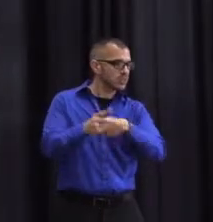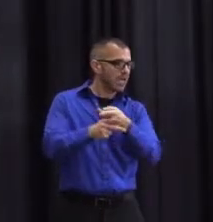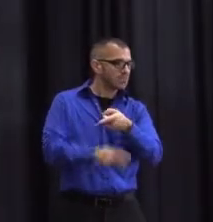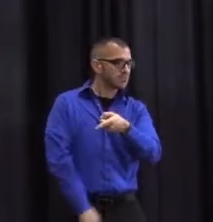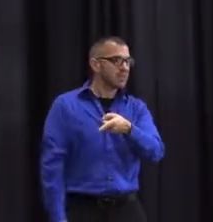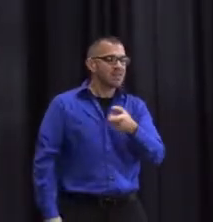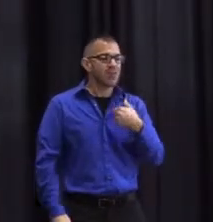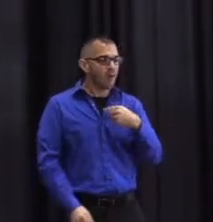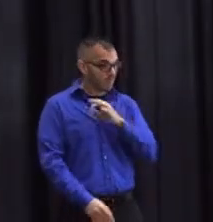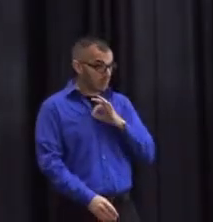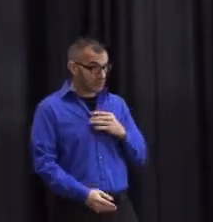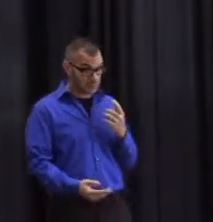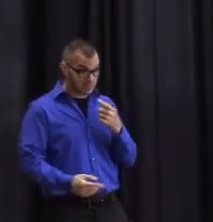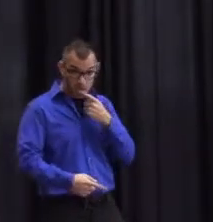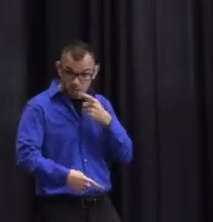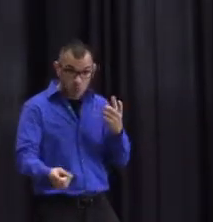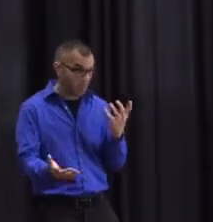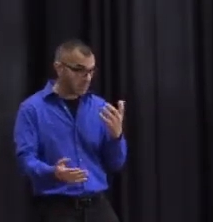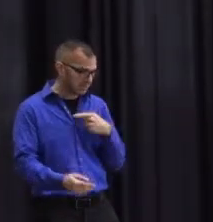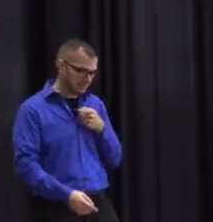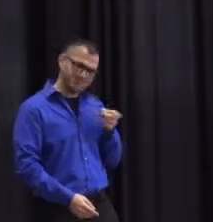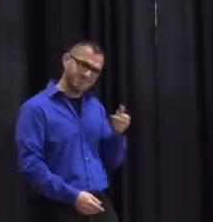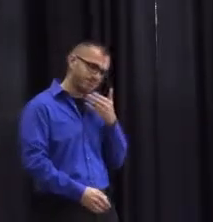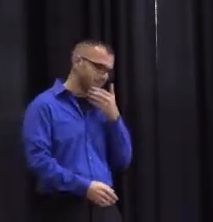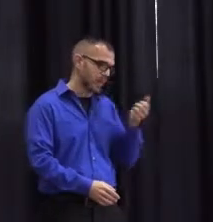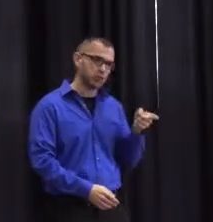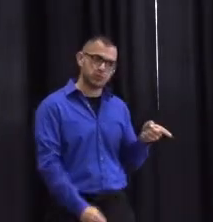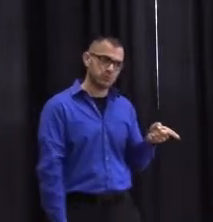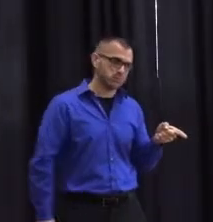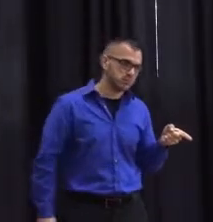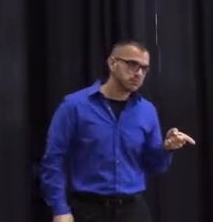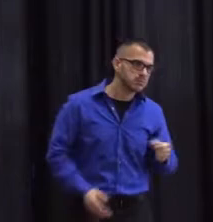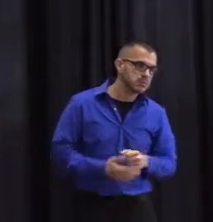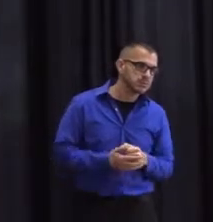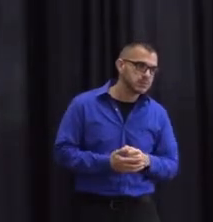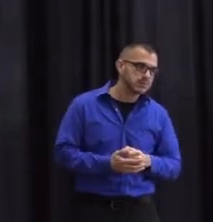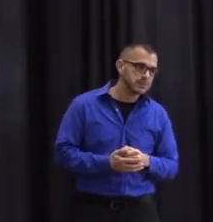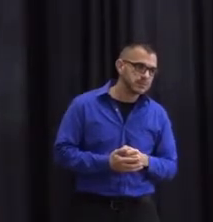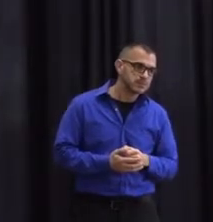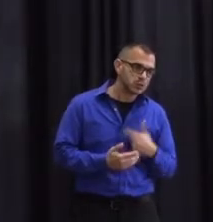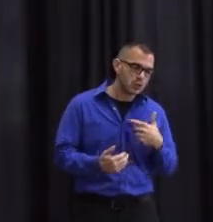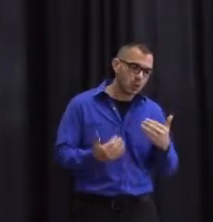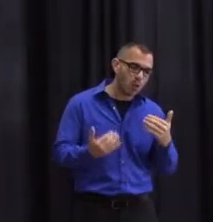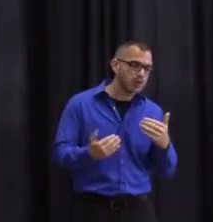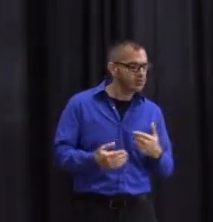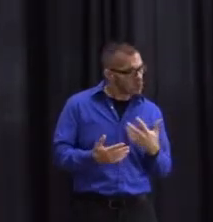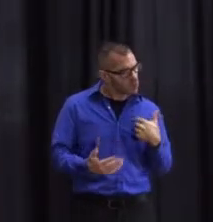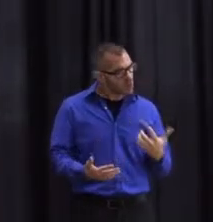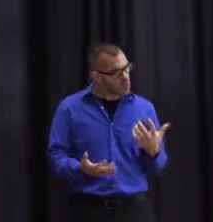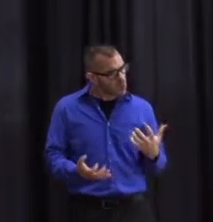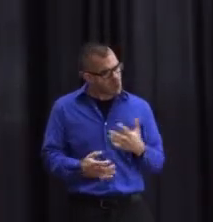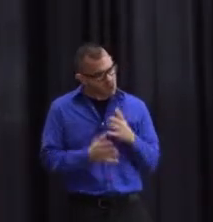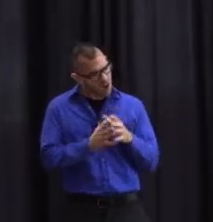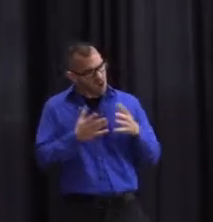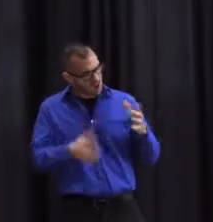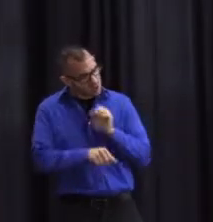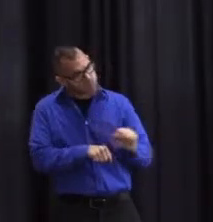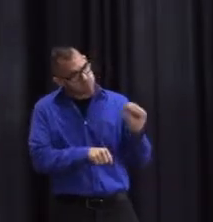And so the faculty said this was better and that they wanted to do this more. They said, yes, it was a lot of